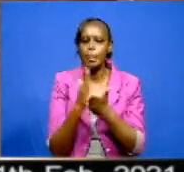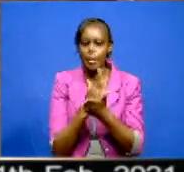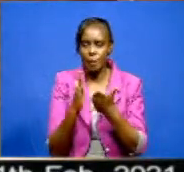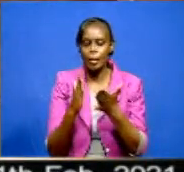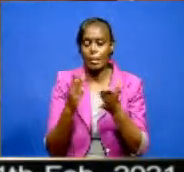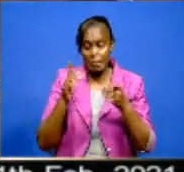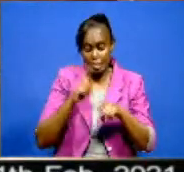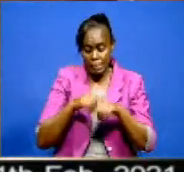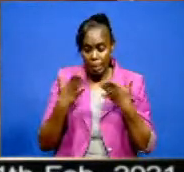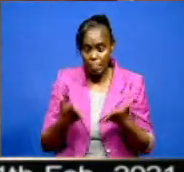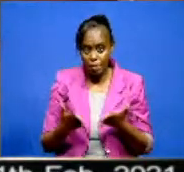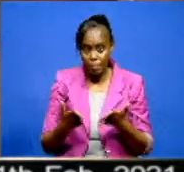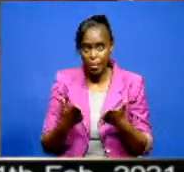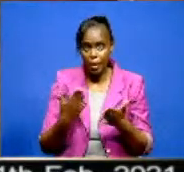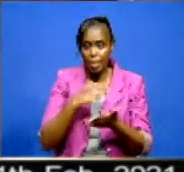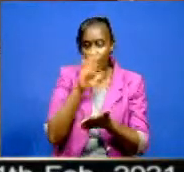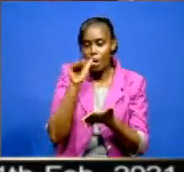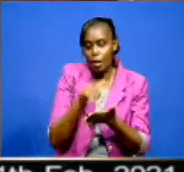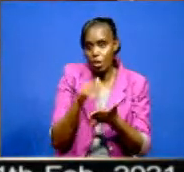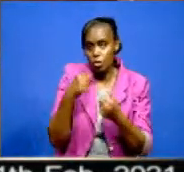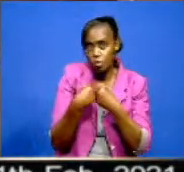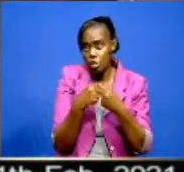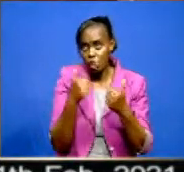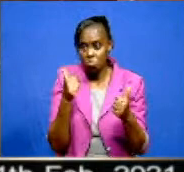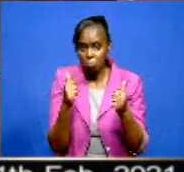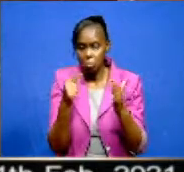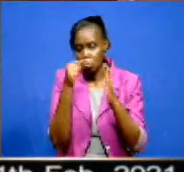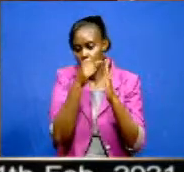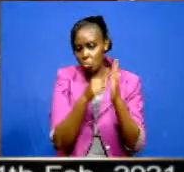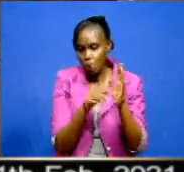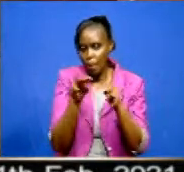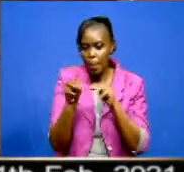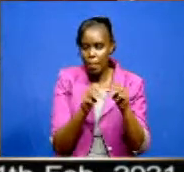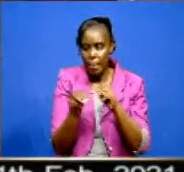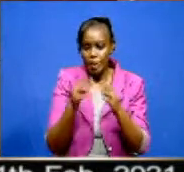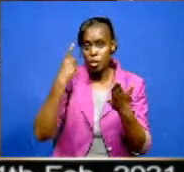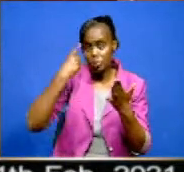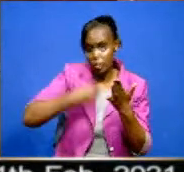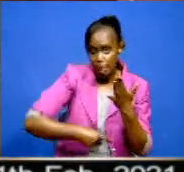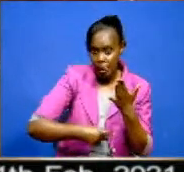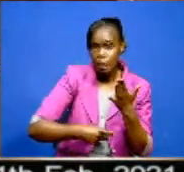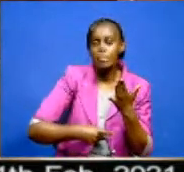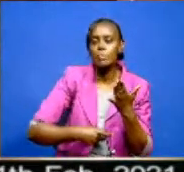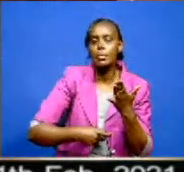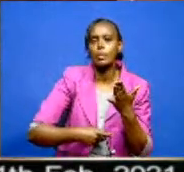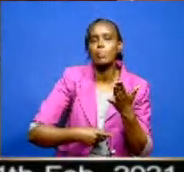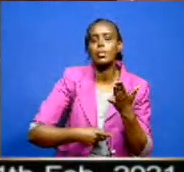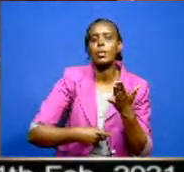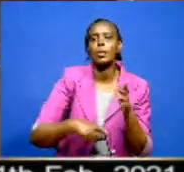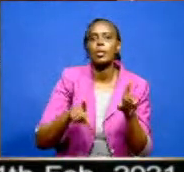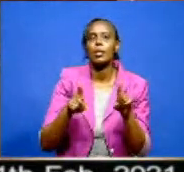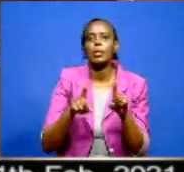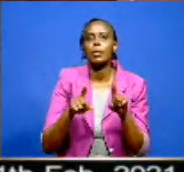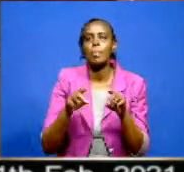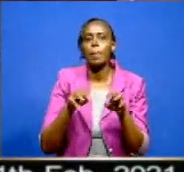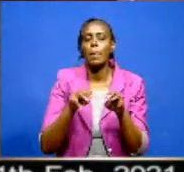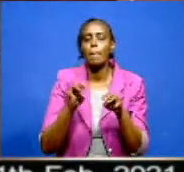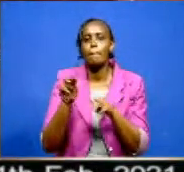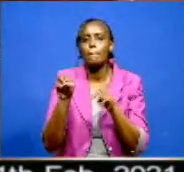the moment. This includes, Madam Speaker, among others, management of national parks, reserves and sanctuaries,